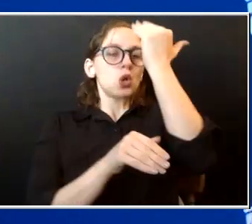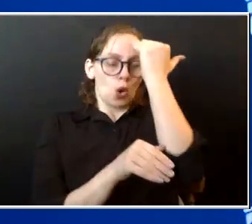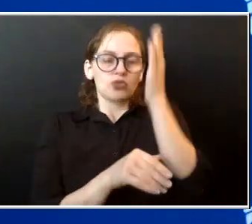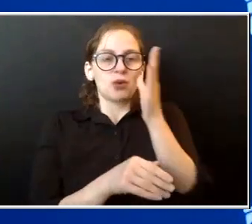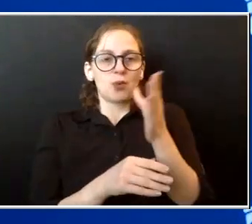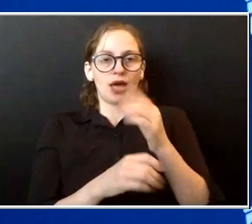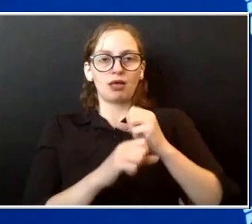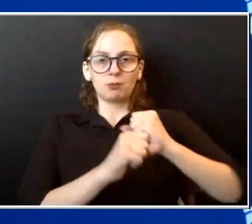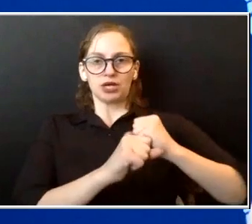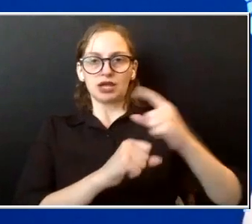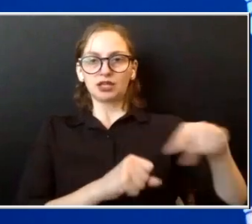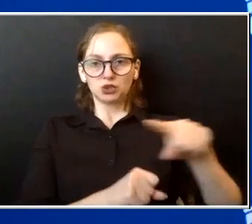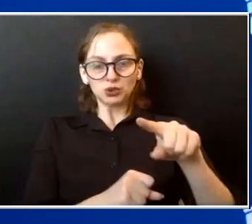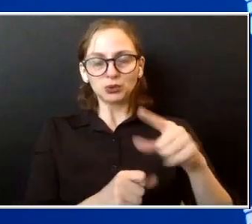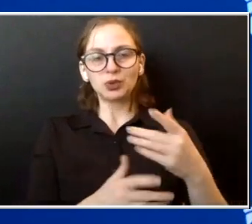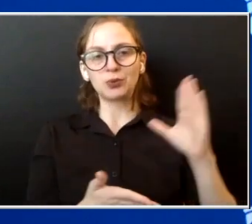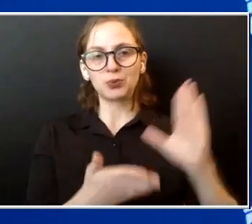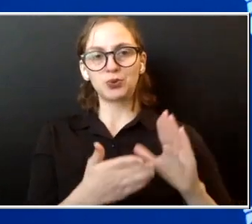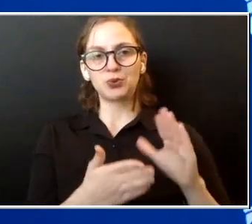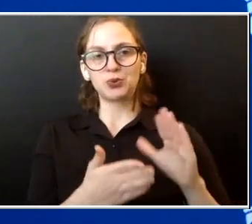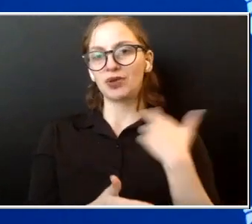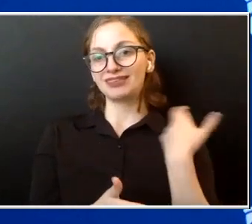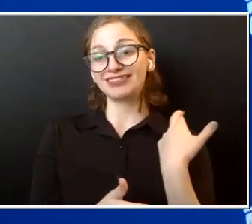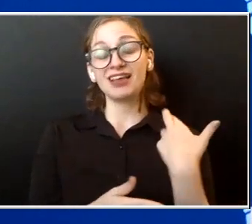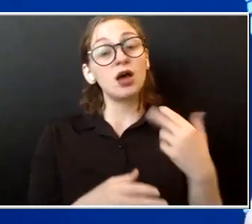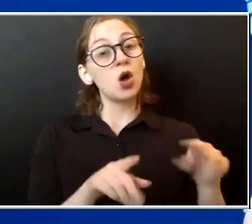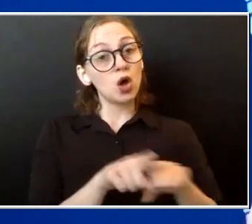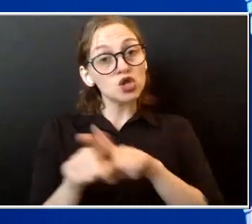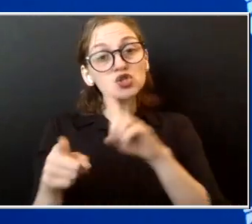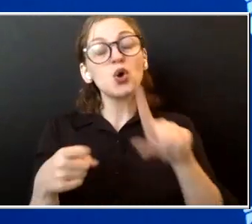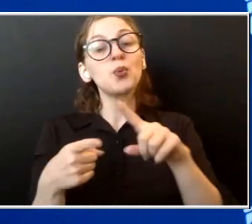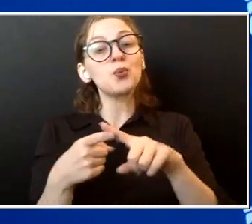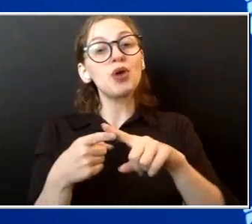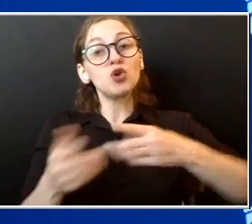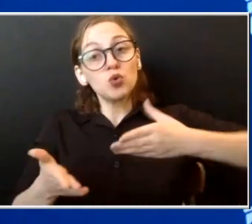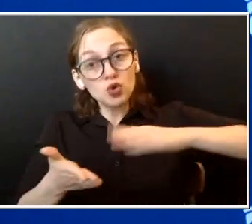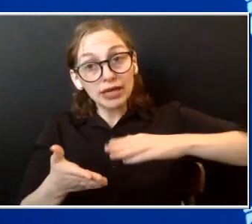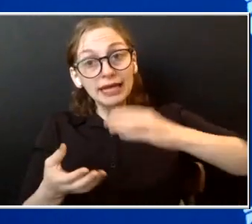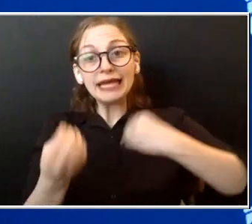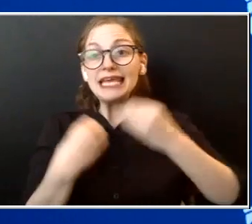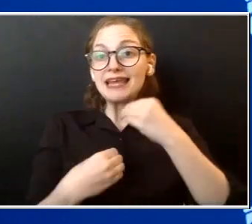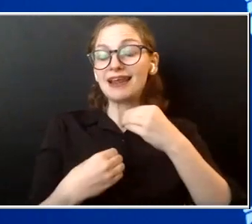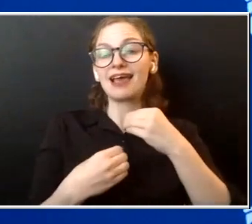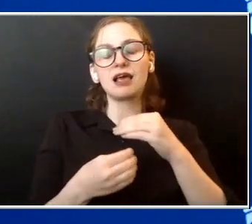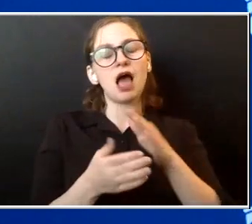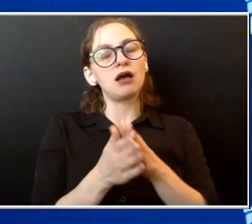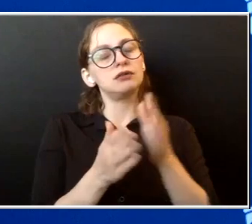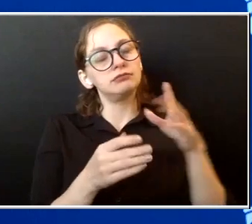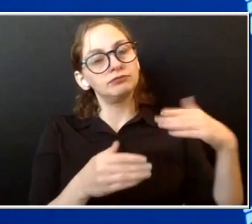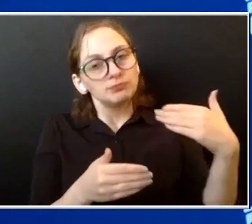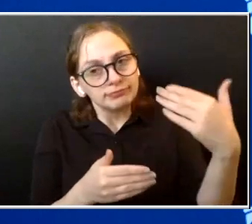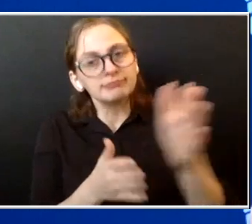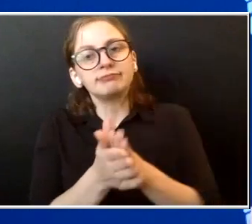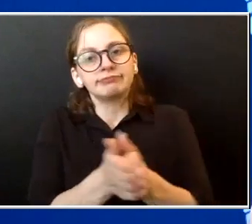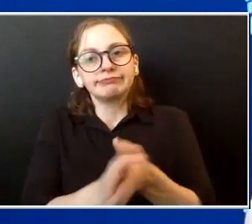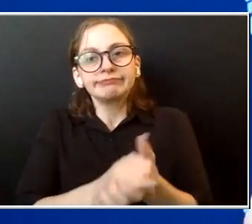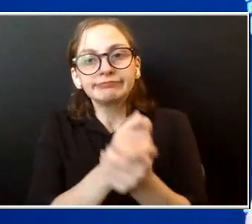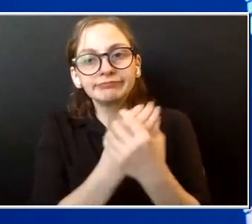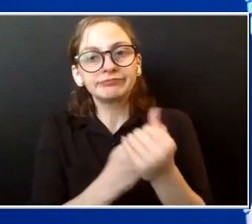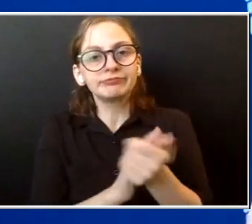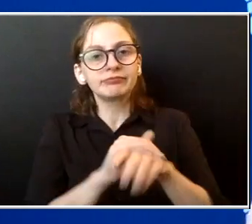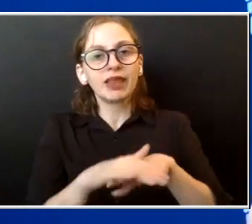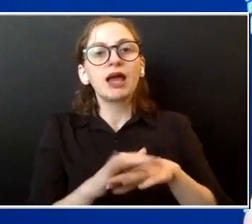you're cooking and when you're eating, hand hygiene, frequent hand hygiene, and avoid touching your hands to your eyes, your nose, your mouth. Those things